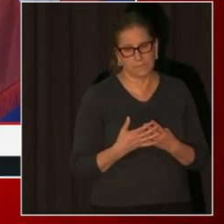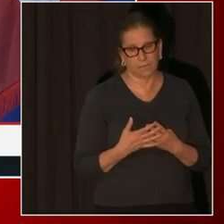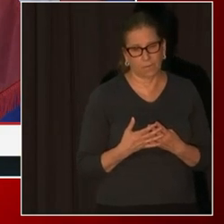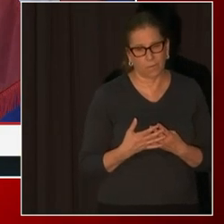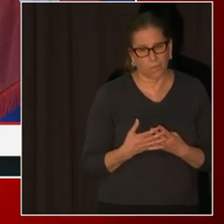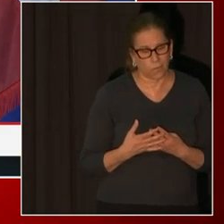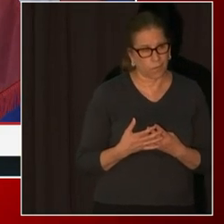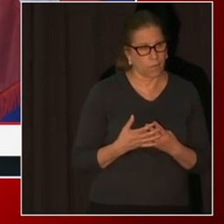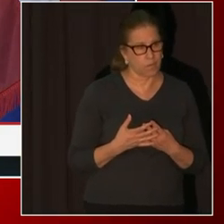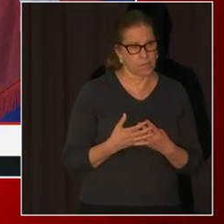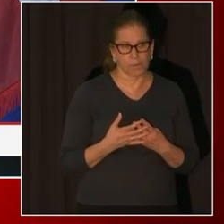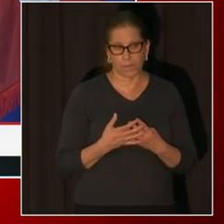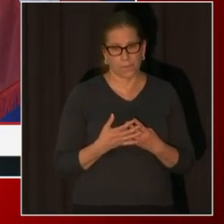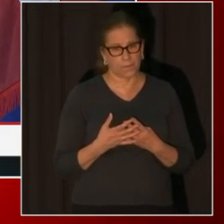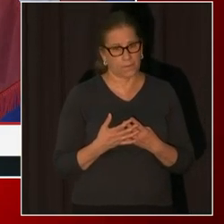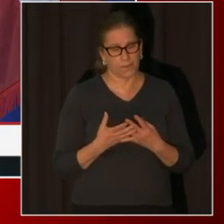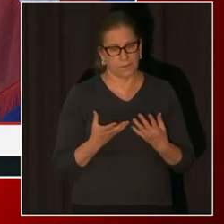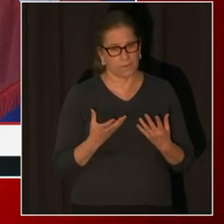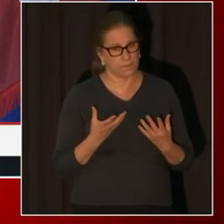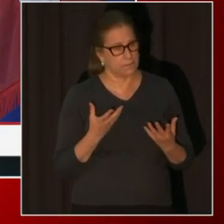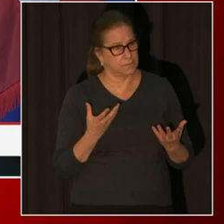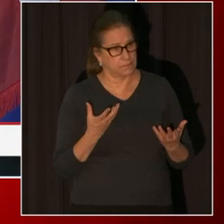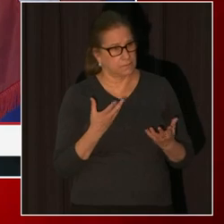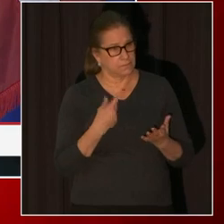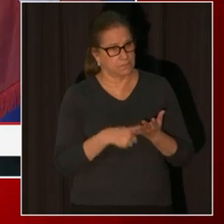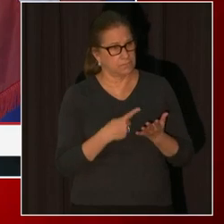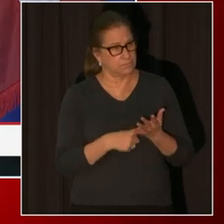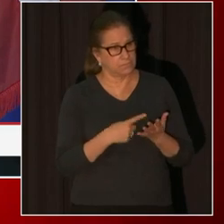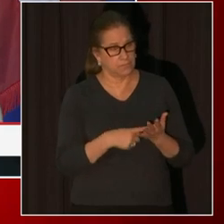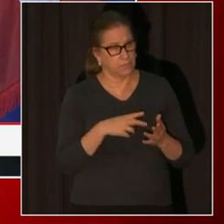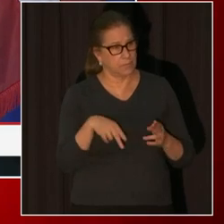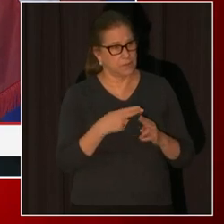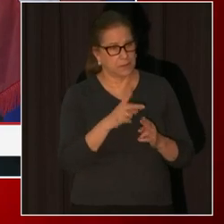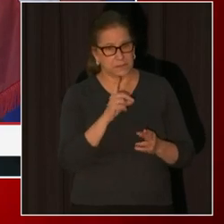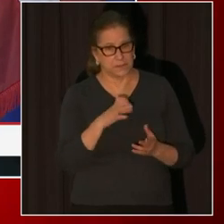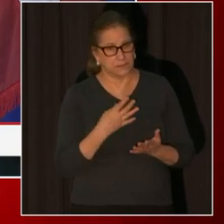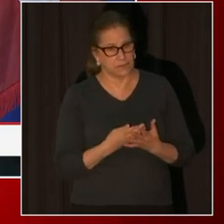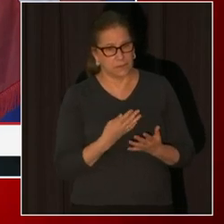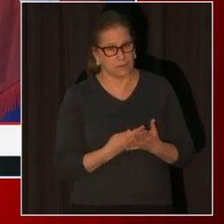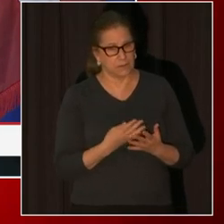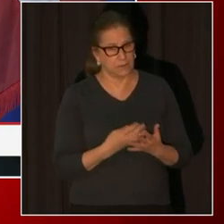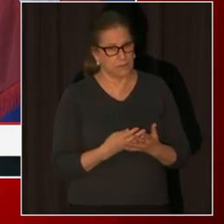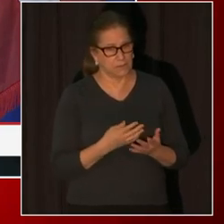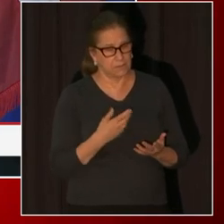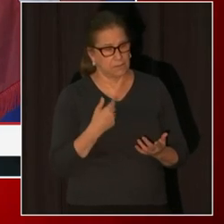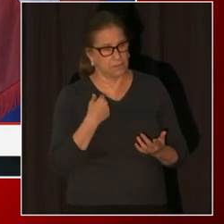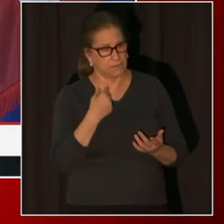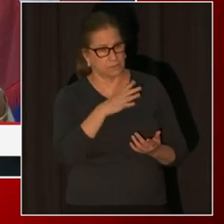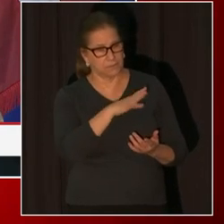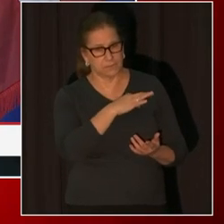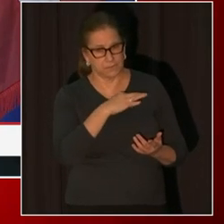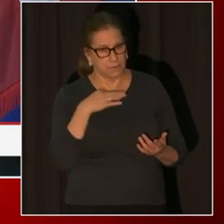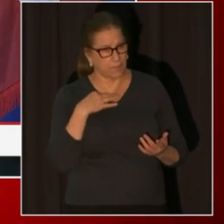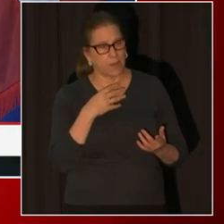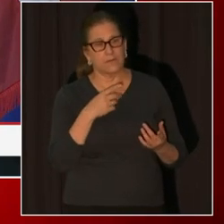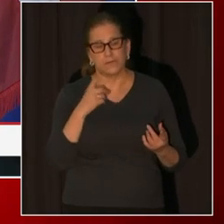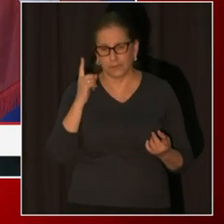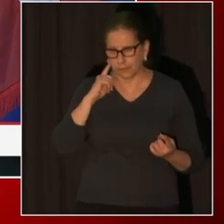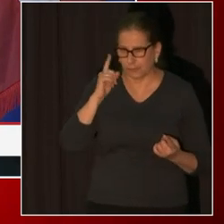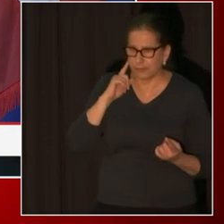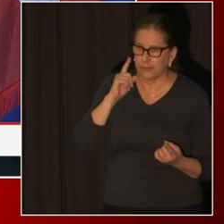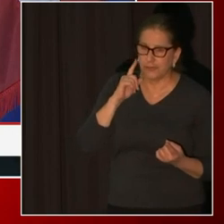DC jail? We have, over several years, looked at how to replace the DC